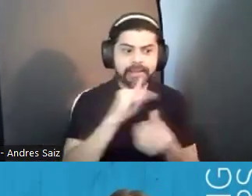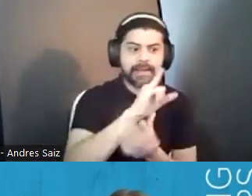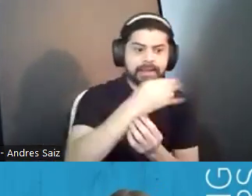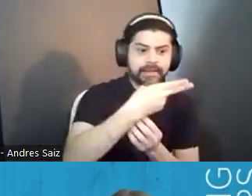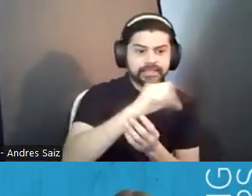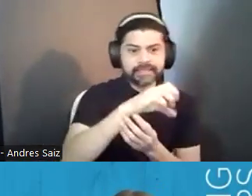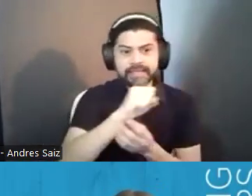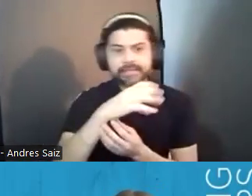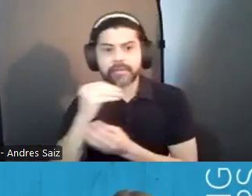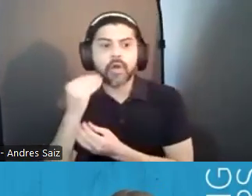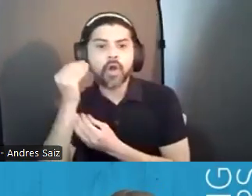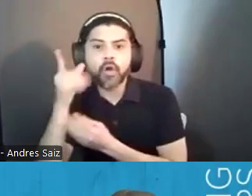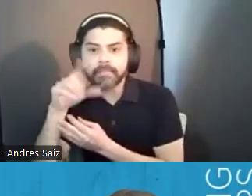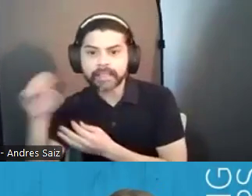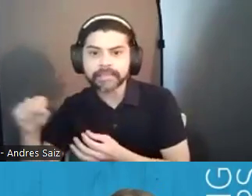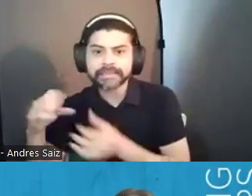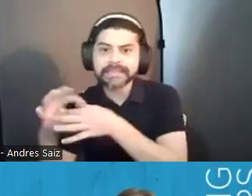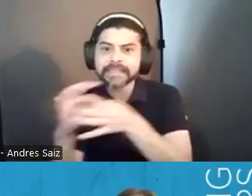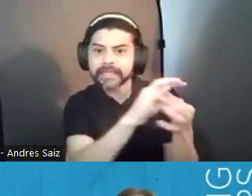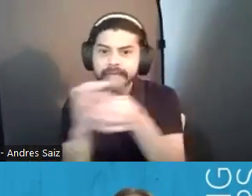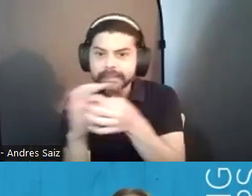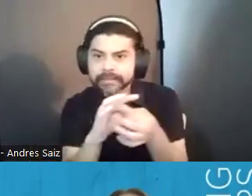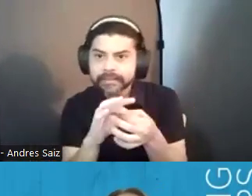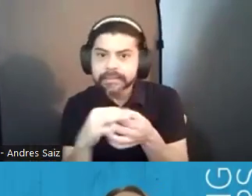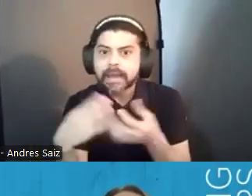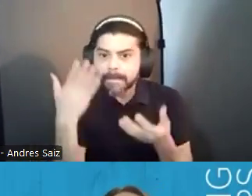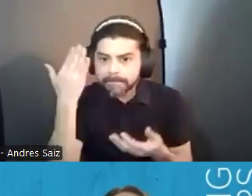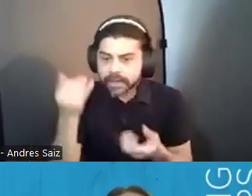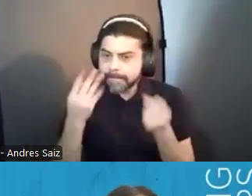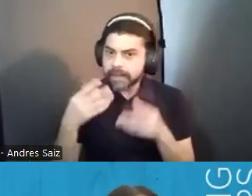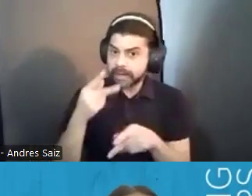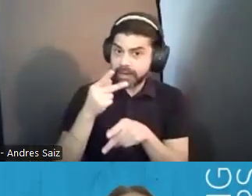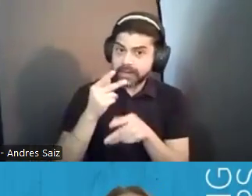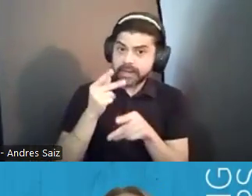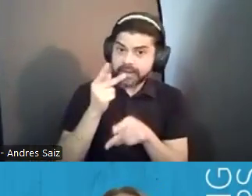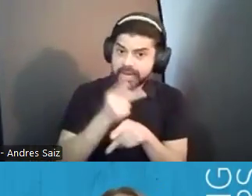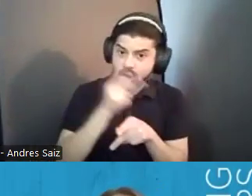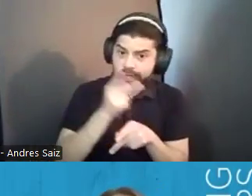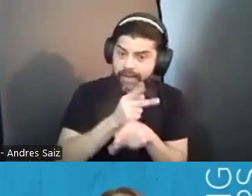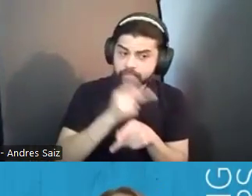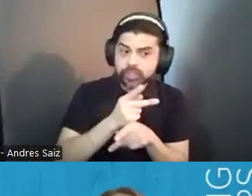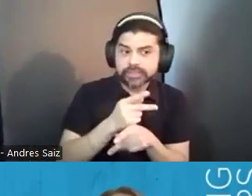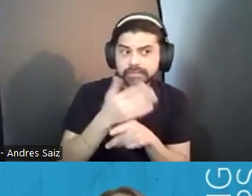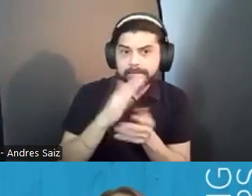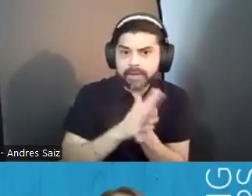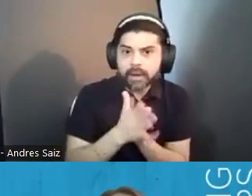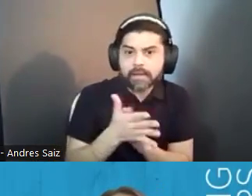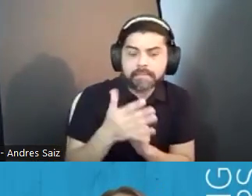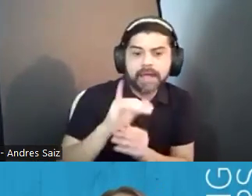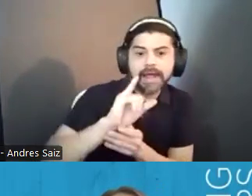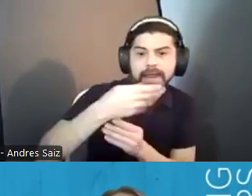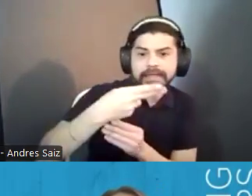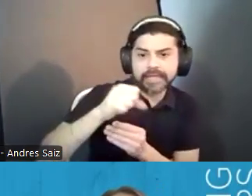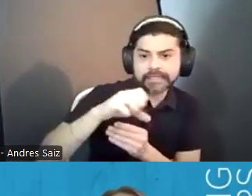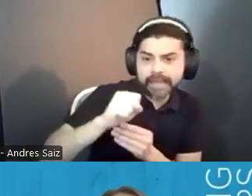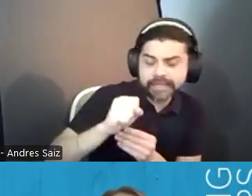many people are IHSS caregivers for an older family member. When their older family member passes, they no longer have the